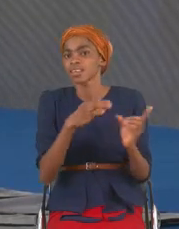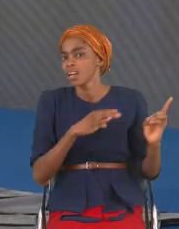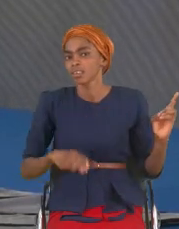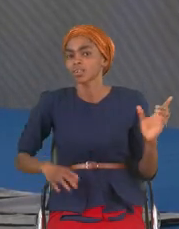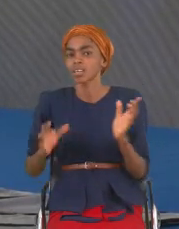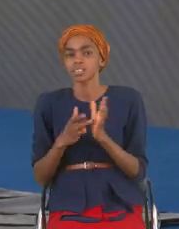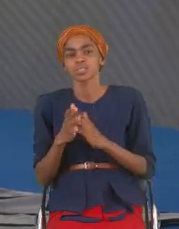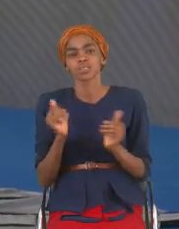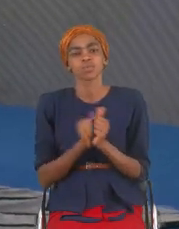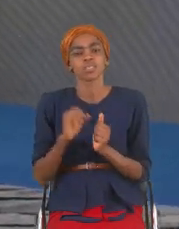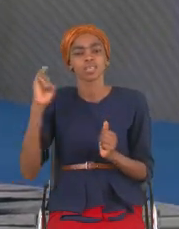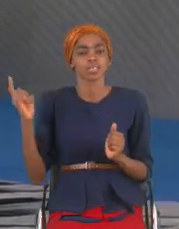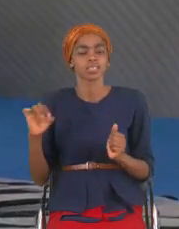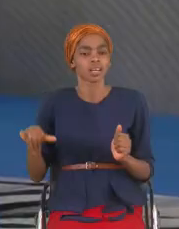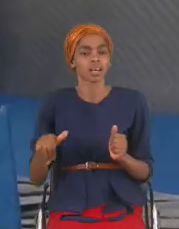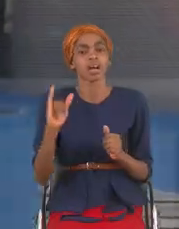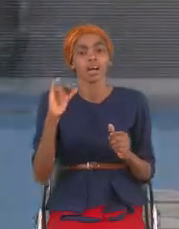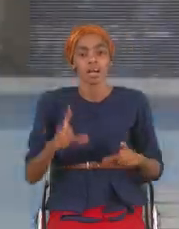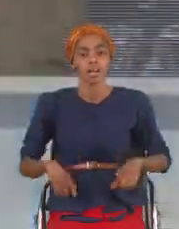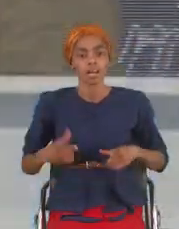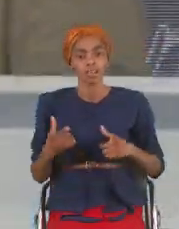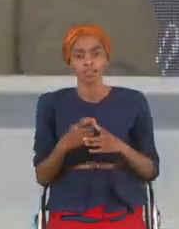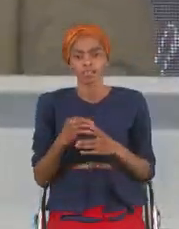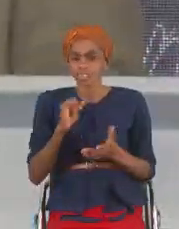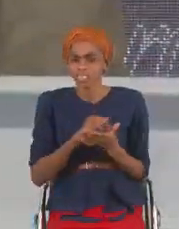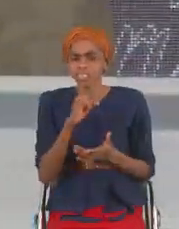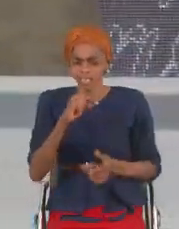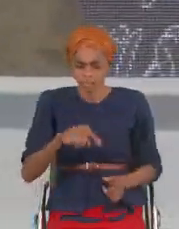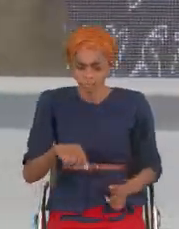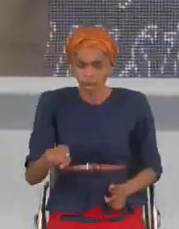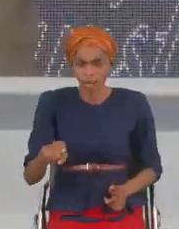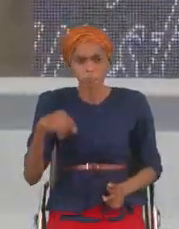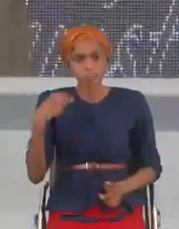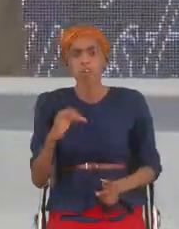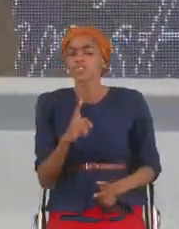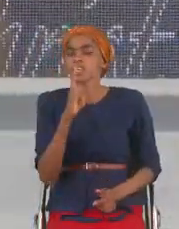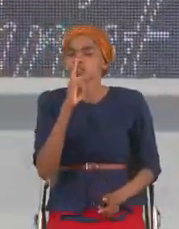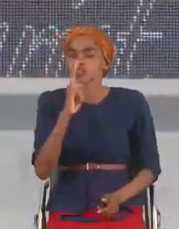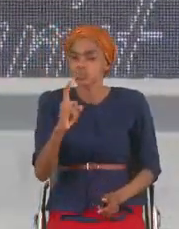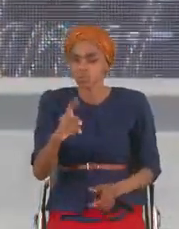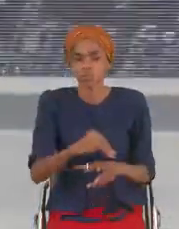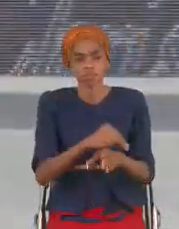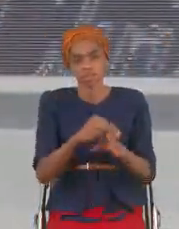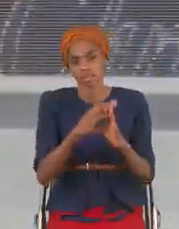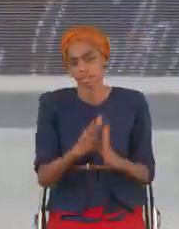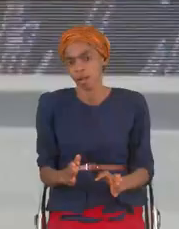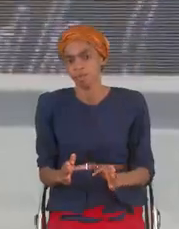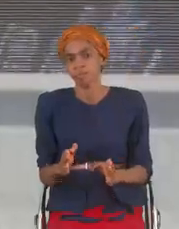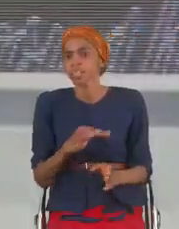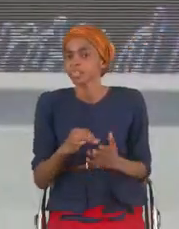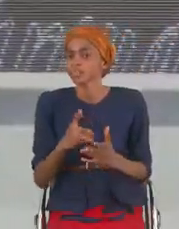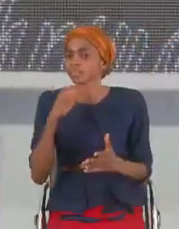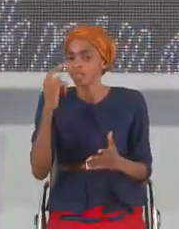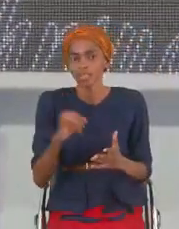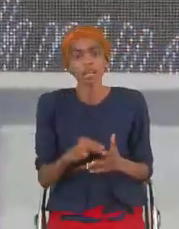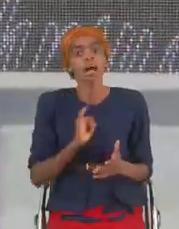with eternal life. And that's the mark of a real minister, that I know that's